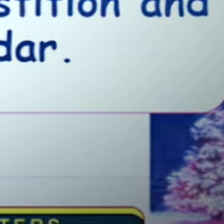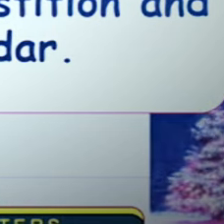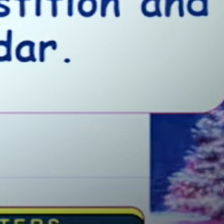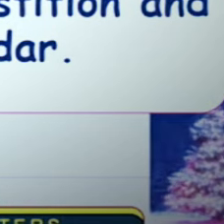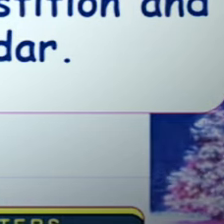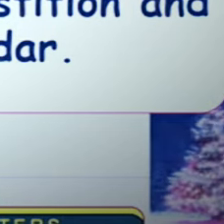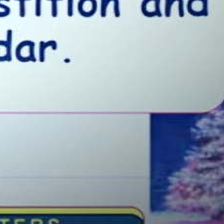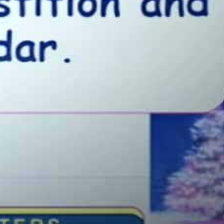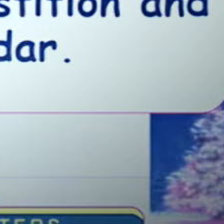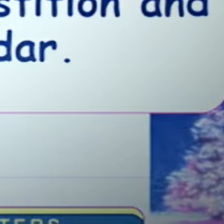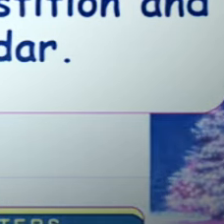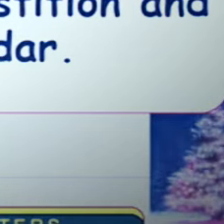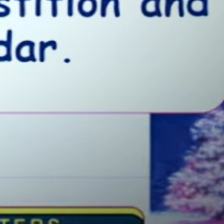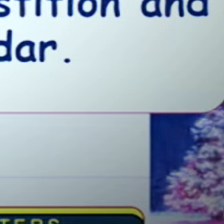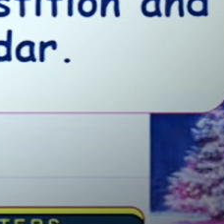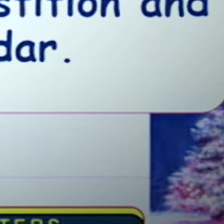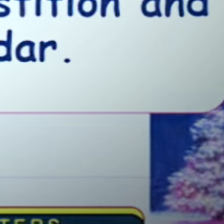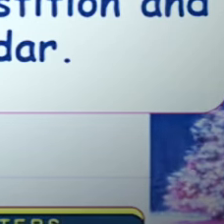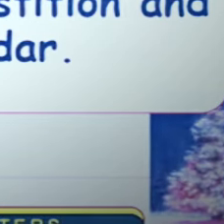calendar.